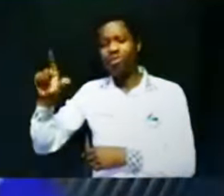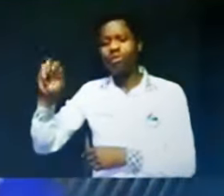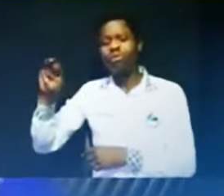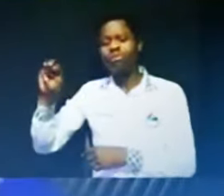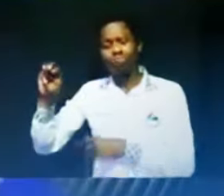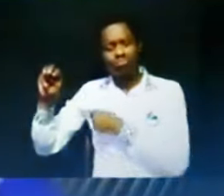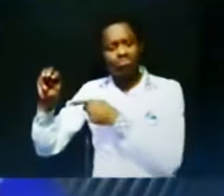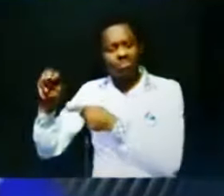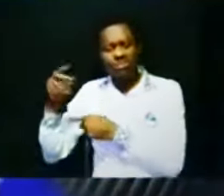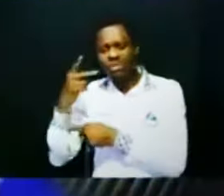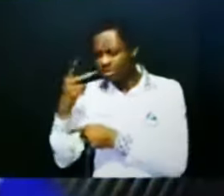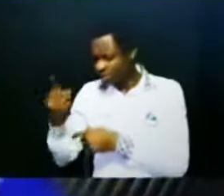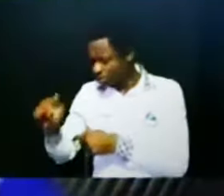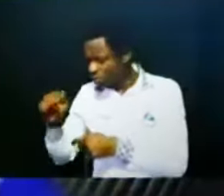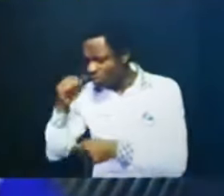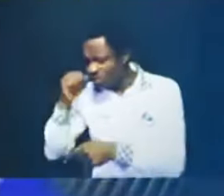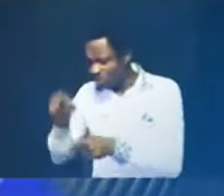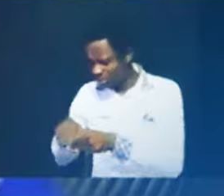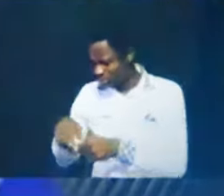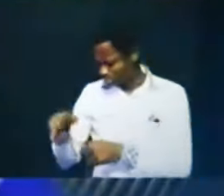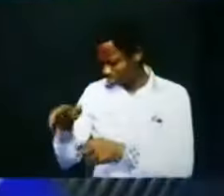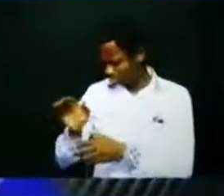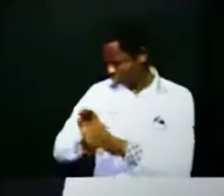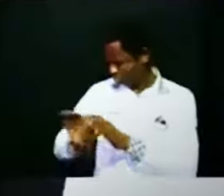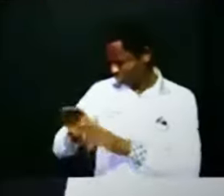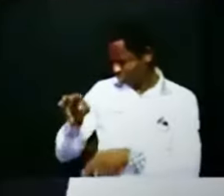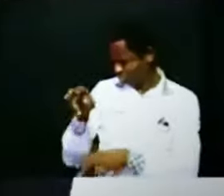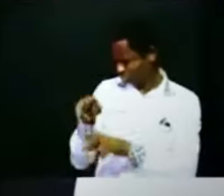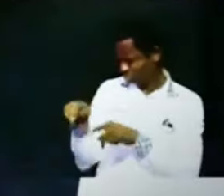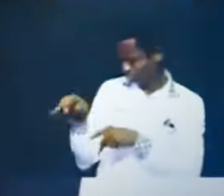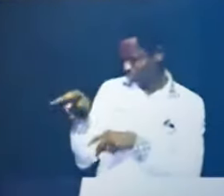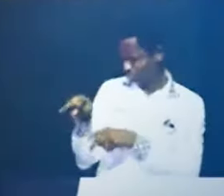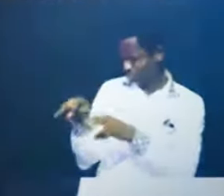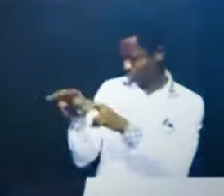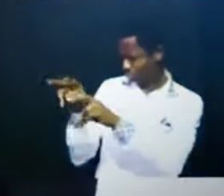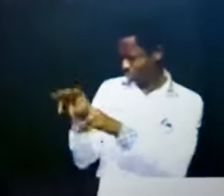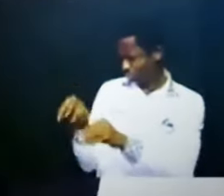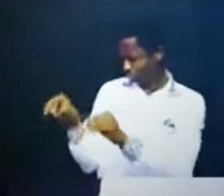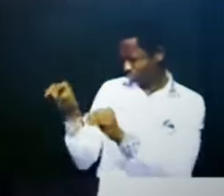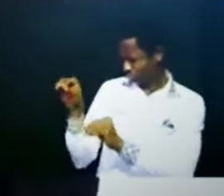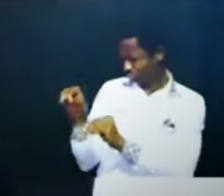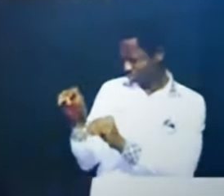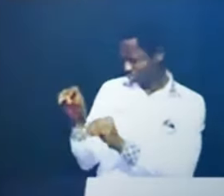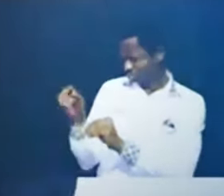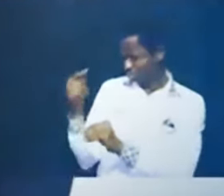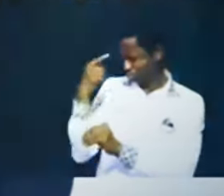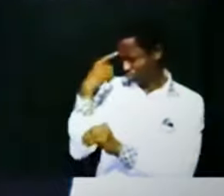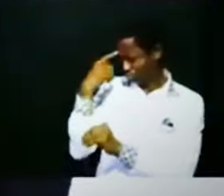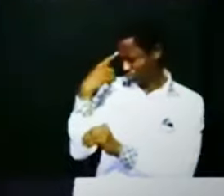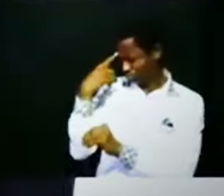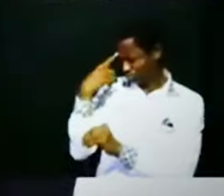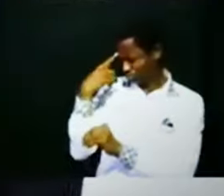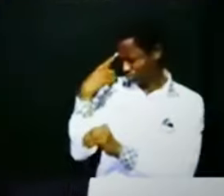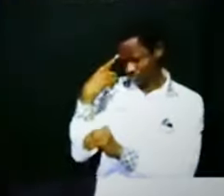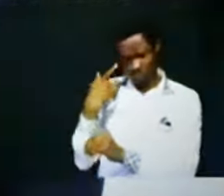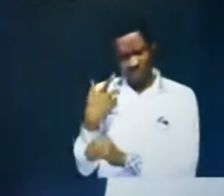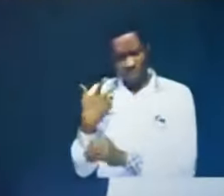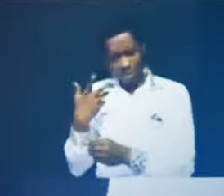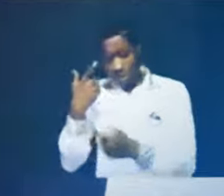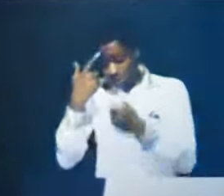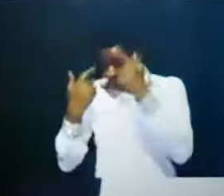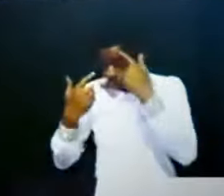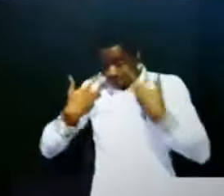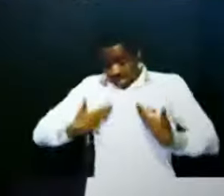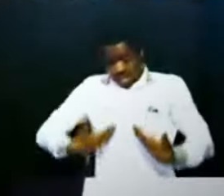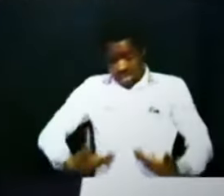the no? Absalom could read. Who said what had gone on? Asimbiasi. Because the robe that she was wearing, the dress that she